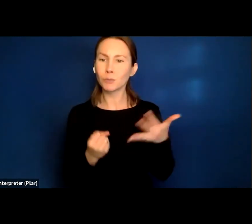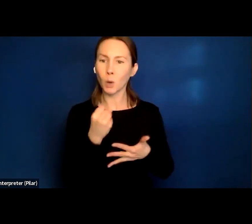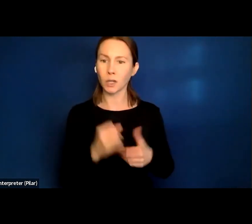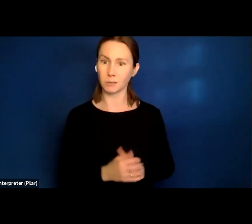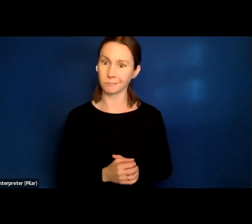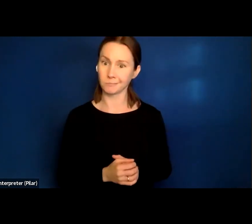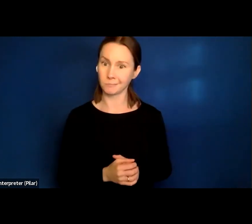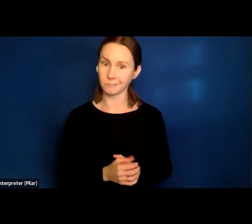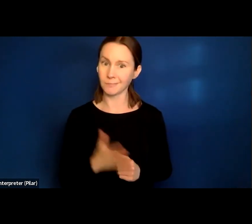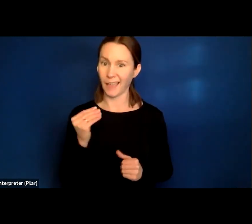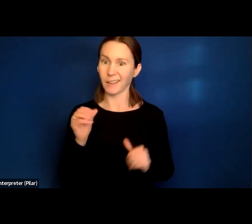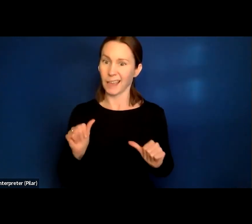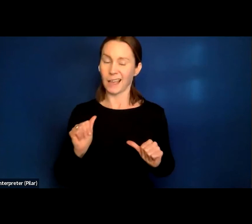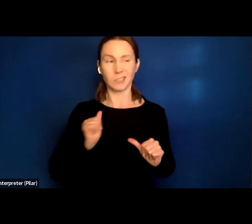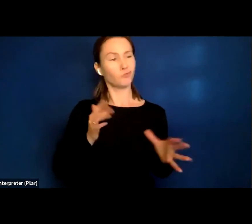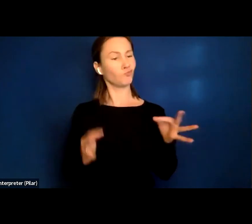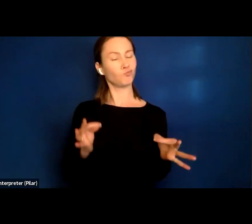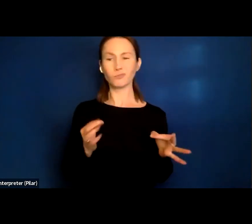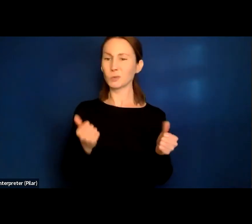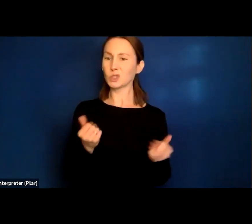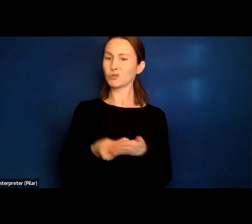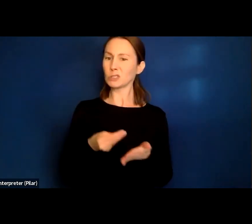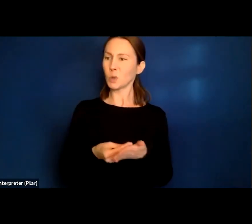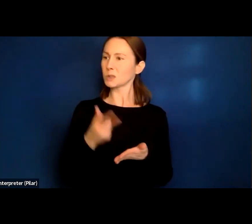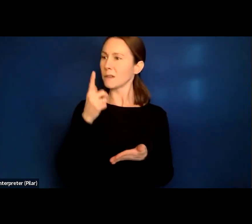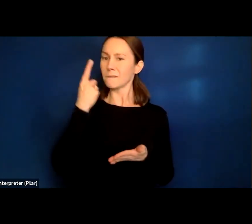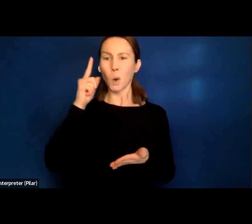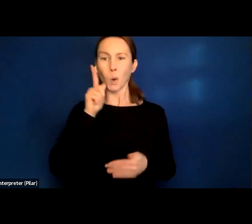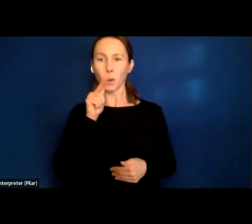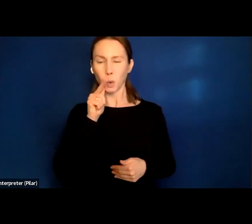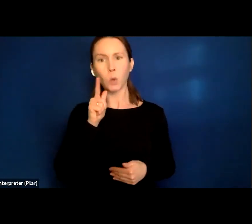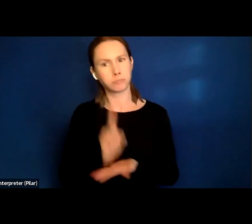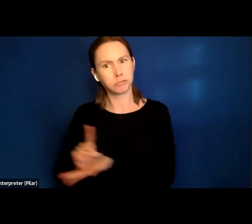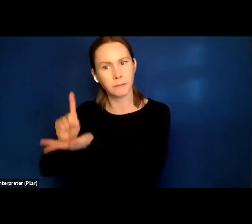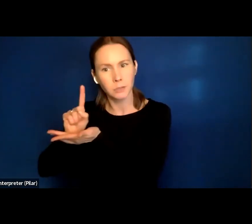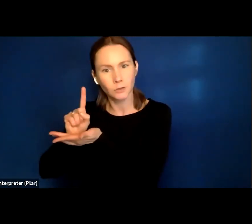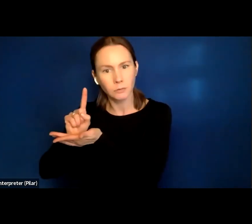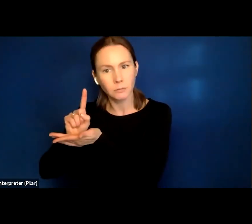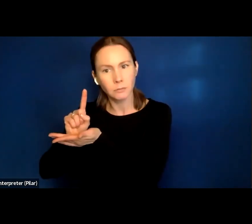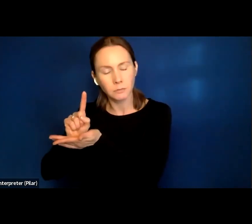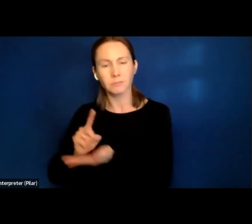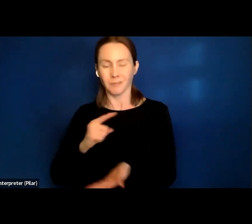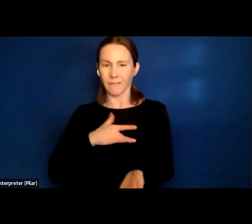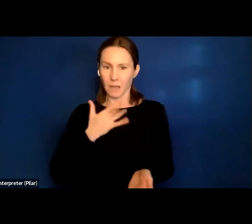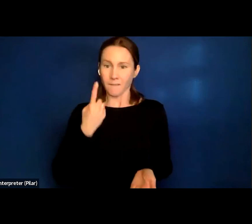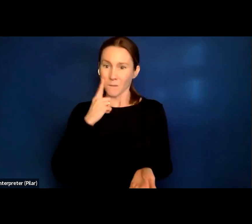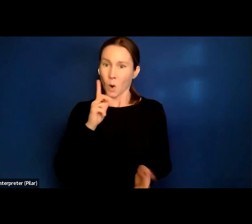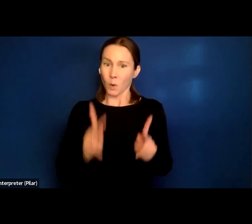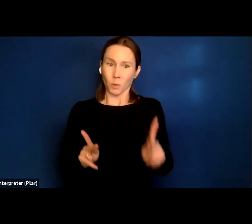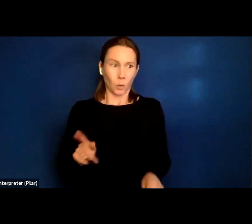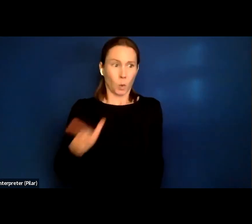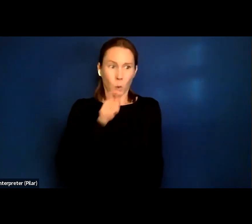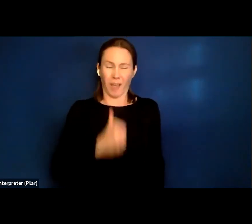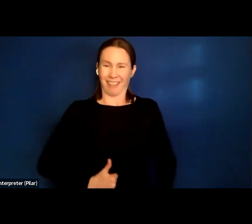behind those. And so what I am saying is that I believe to do right by the lived experiences and the